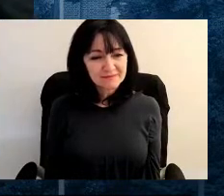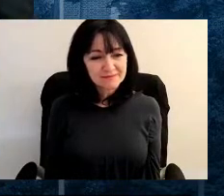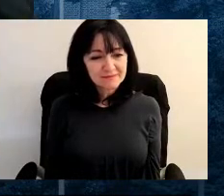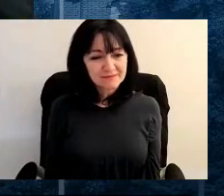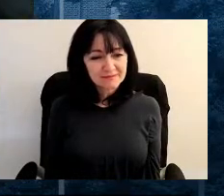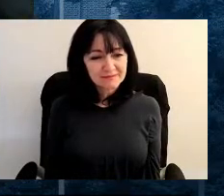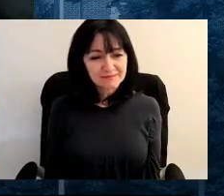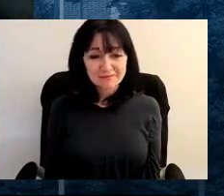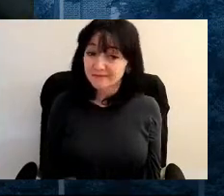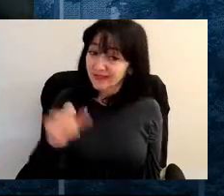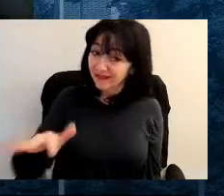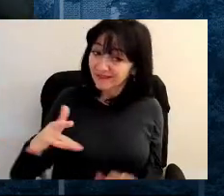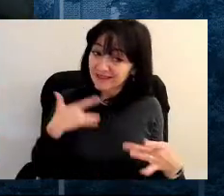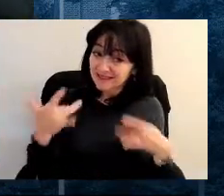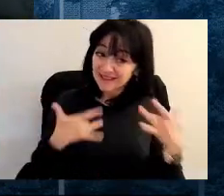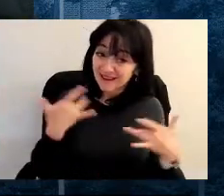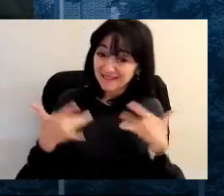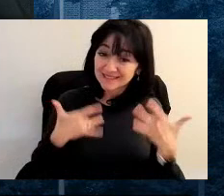Well, that's exciting.